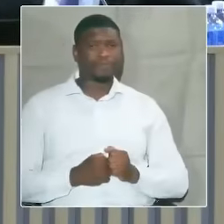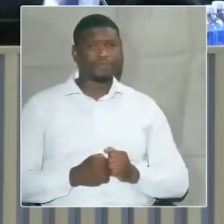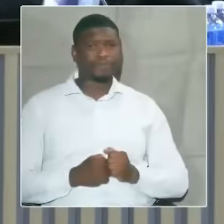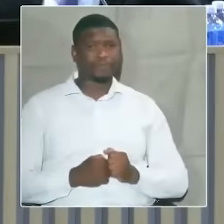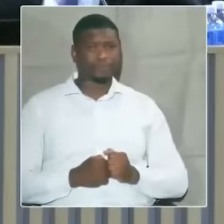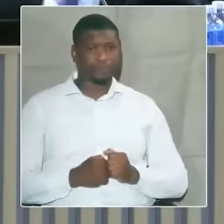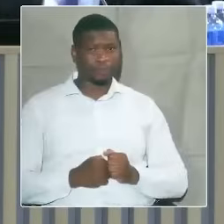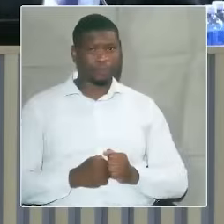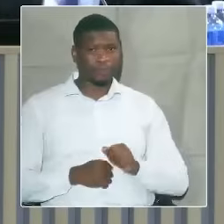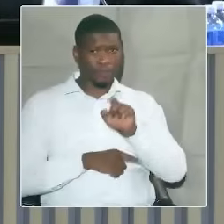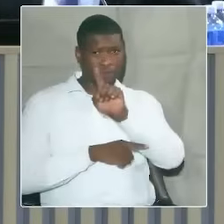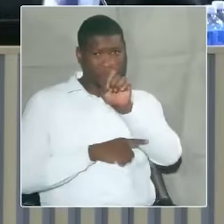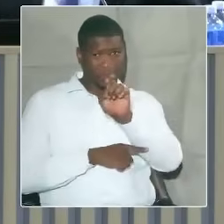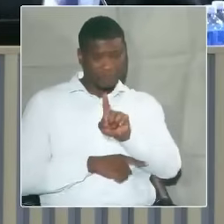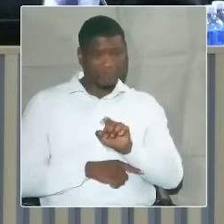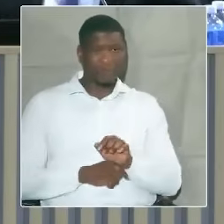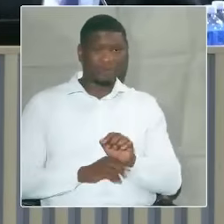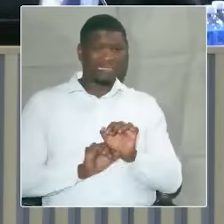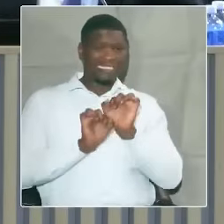sure.